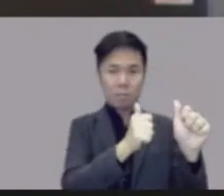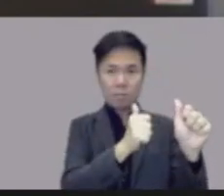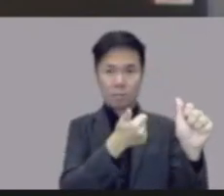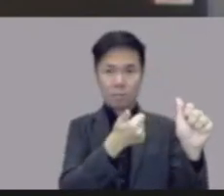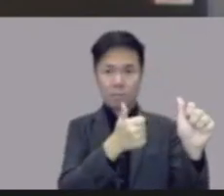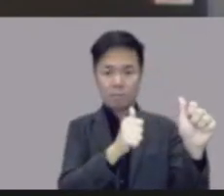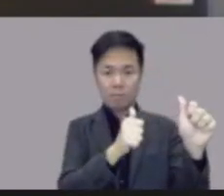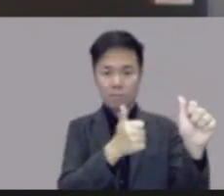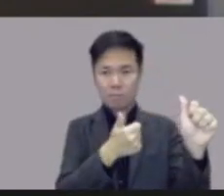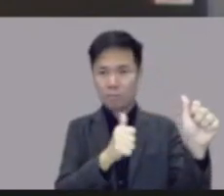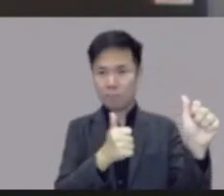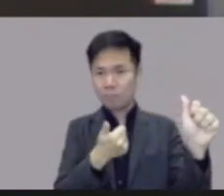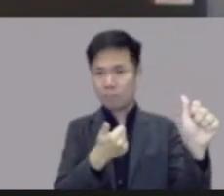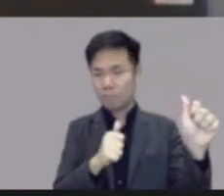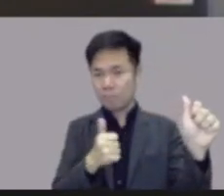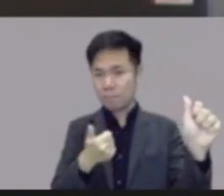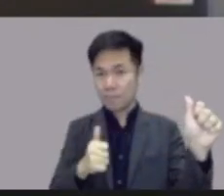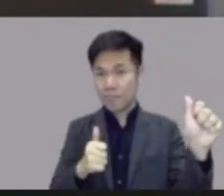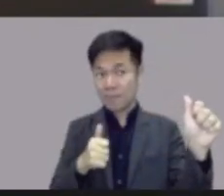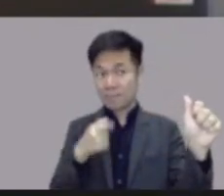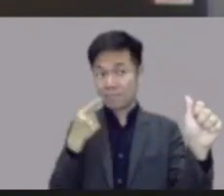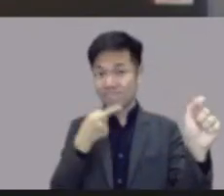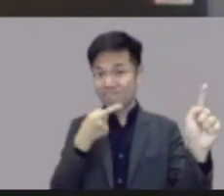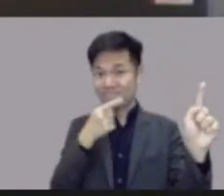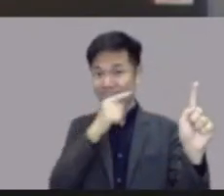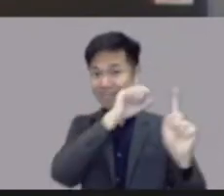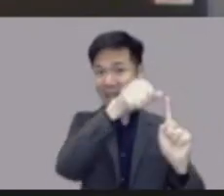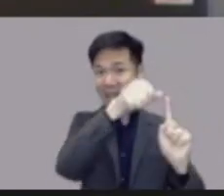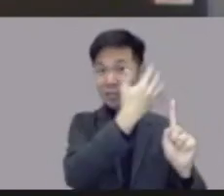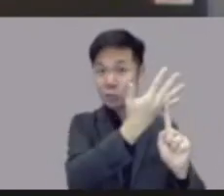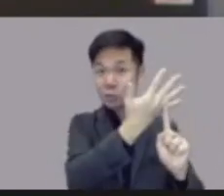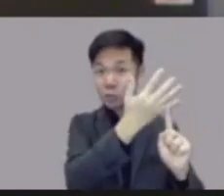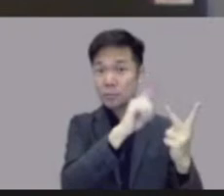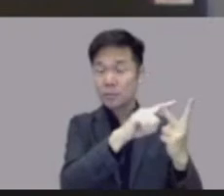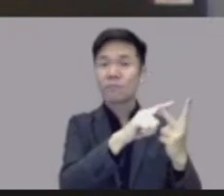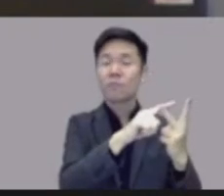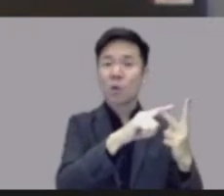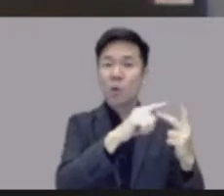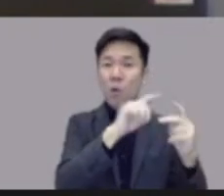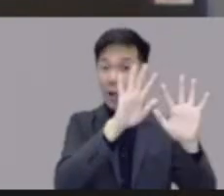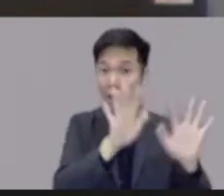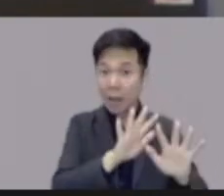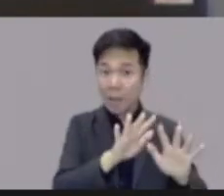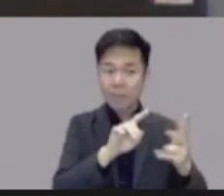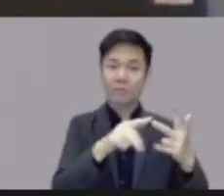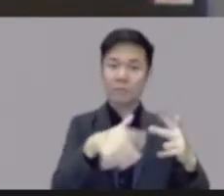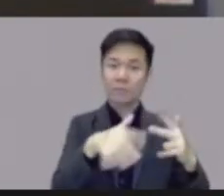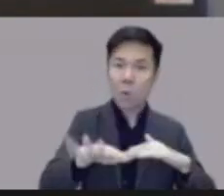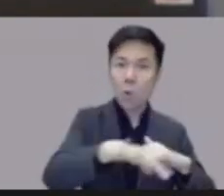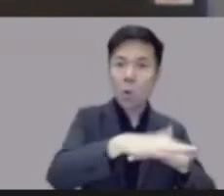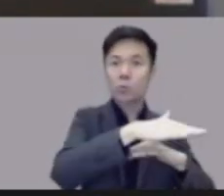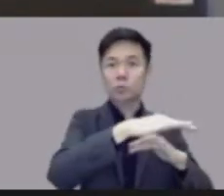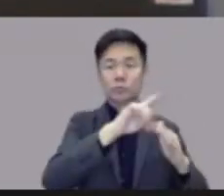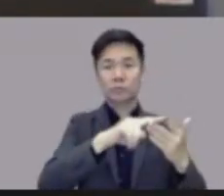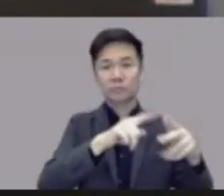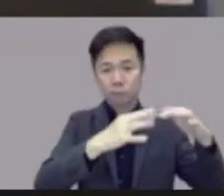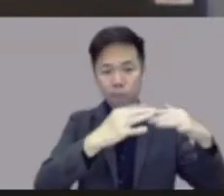related sdgs including on climate action on oceans on biodiversity